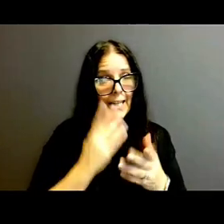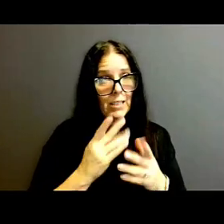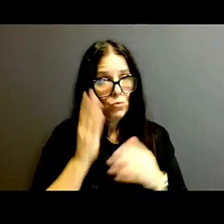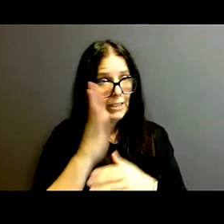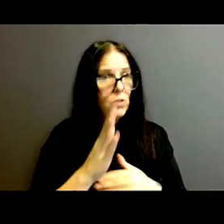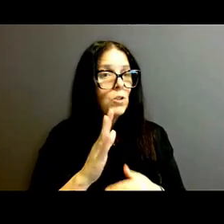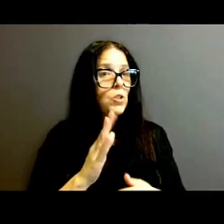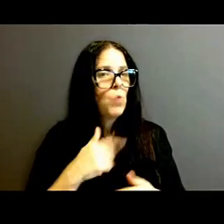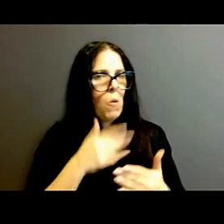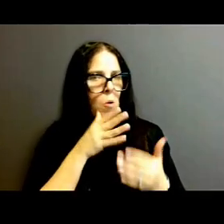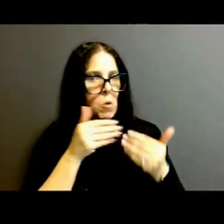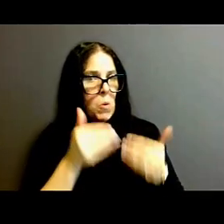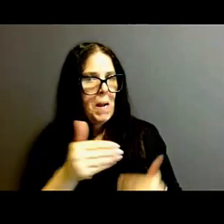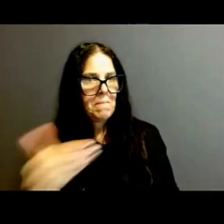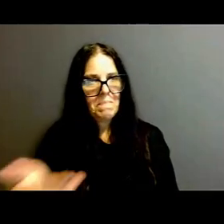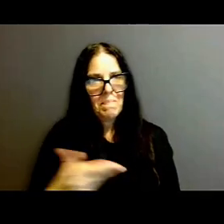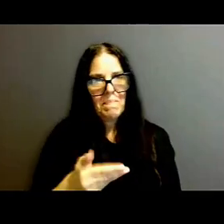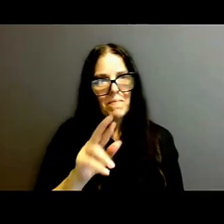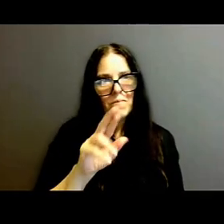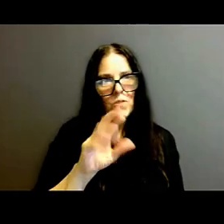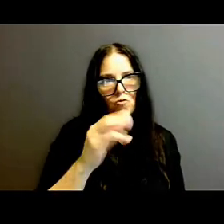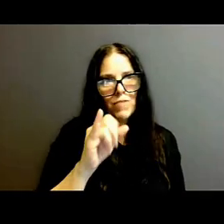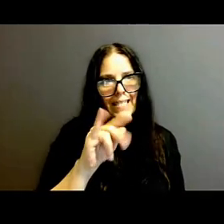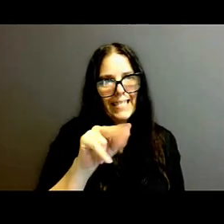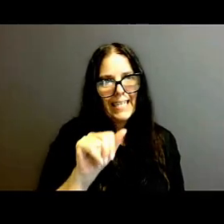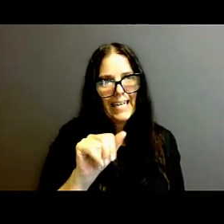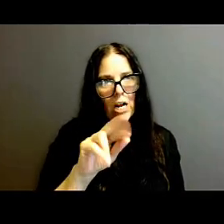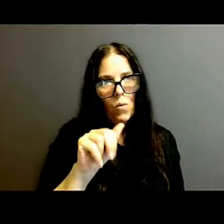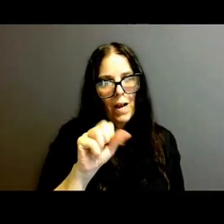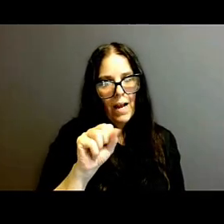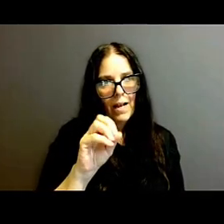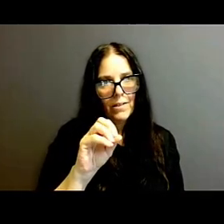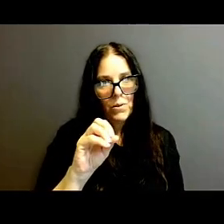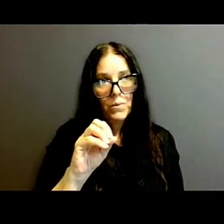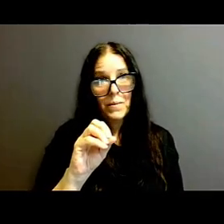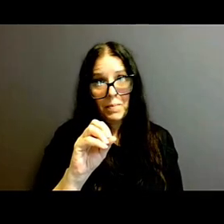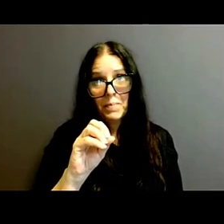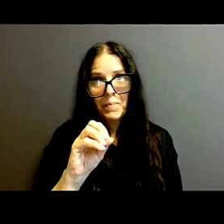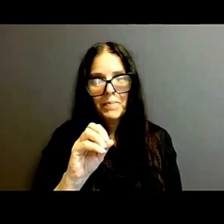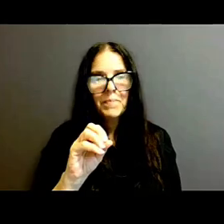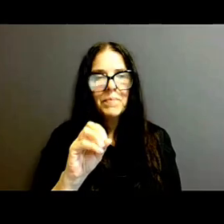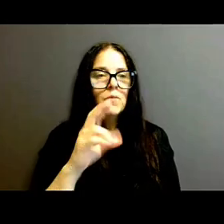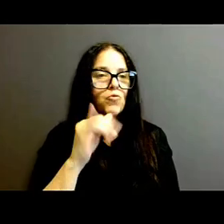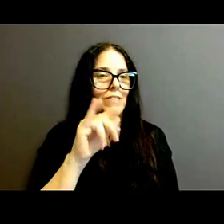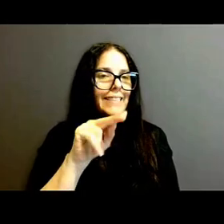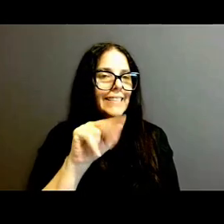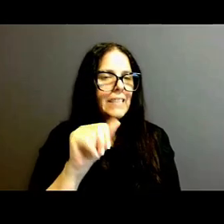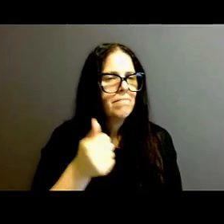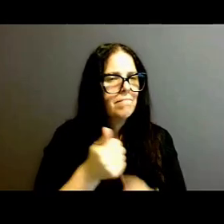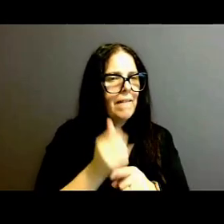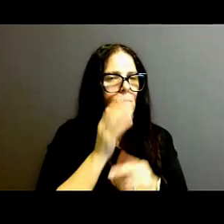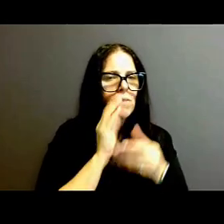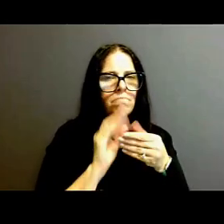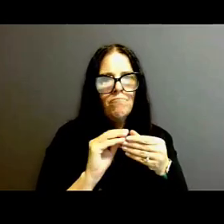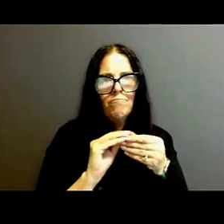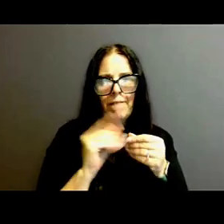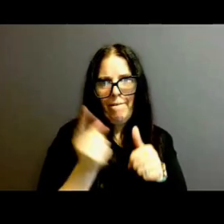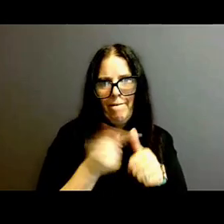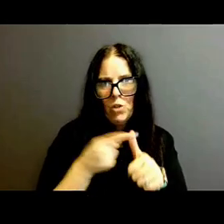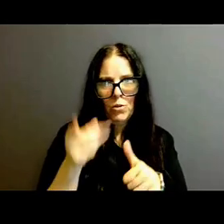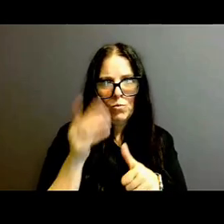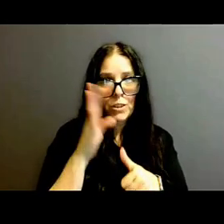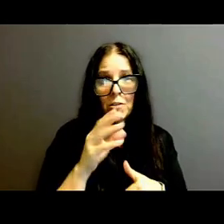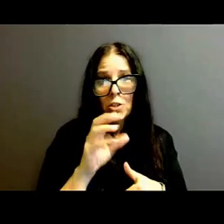I'm just going to jump in and introduce one of them to you, Christina Raso. Christina is going to be speaking up first. Christina,